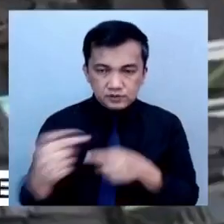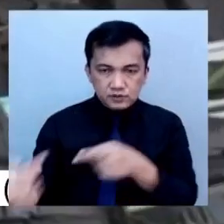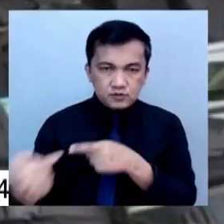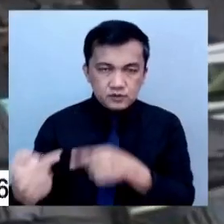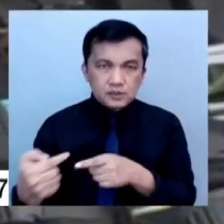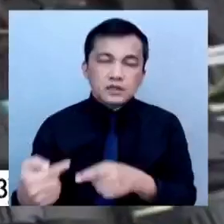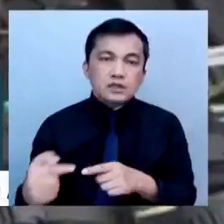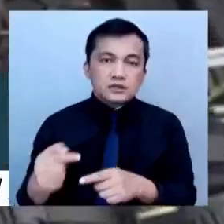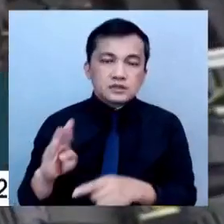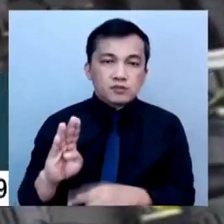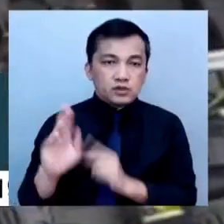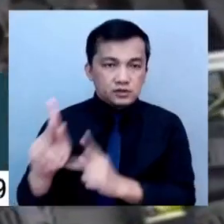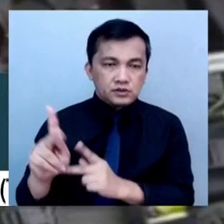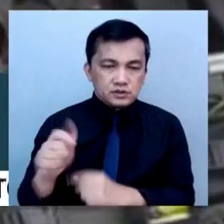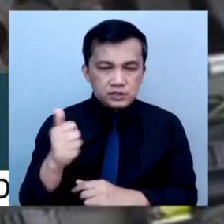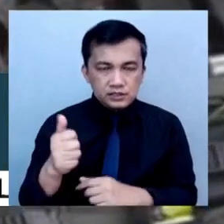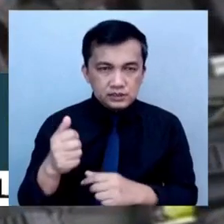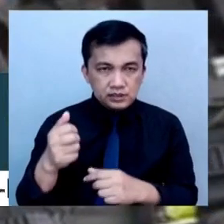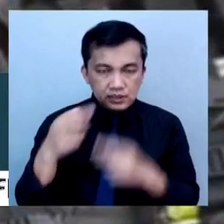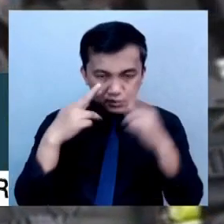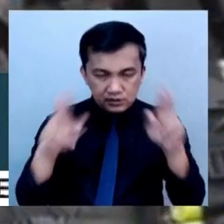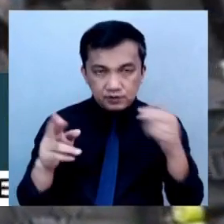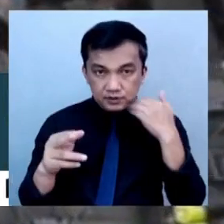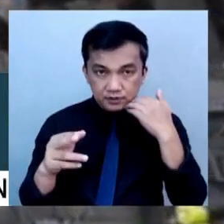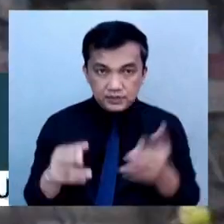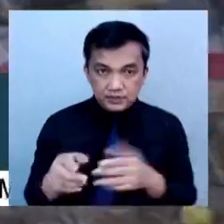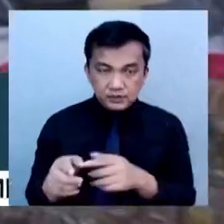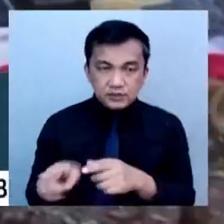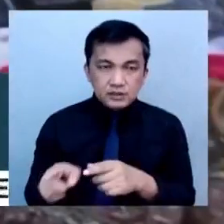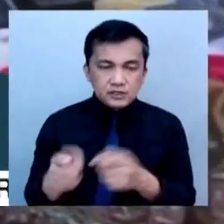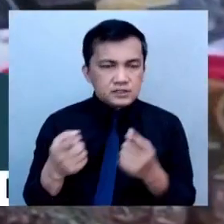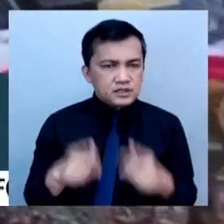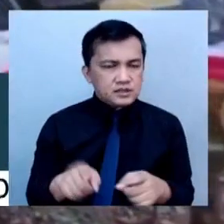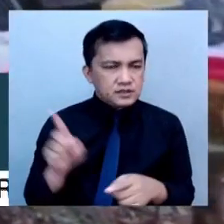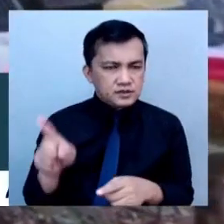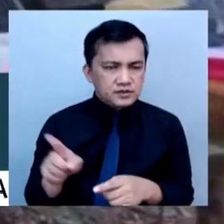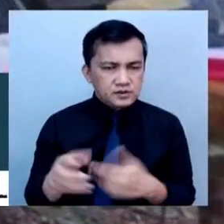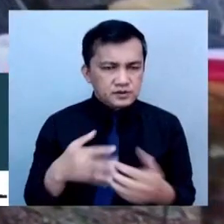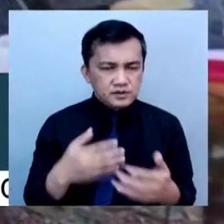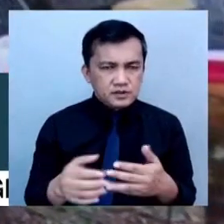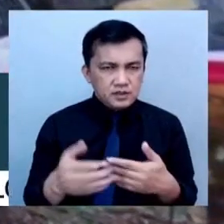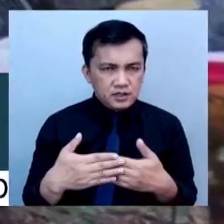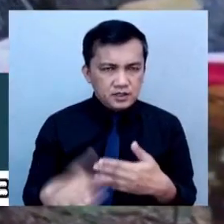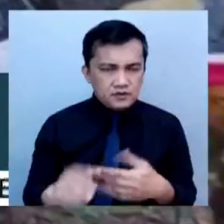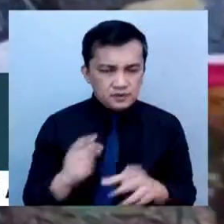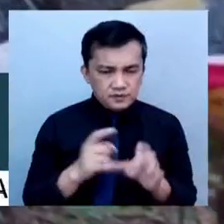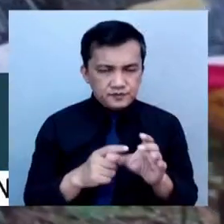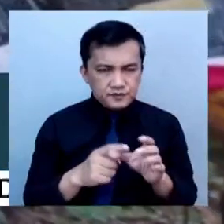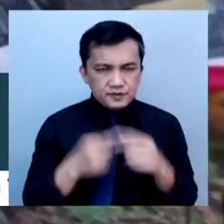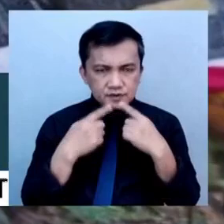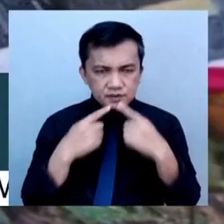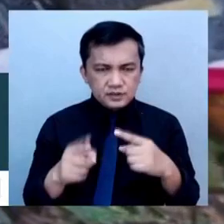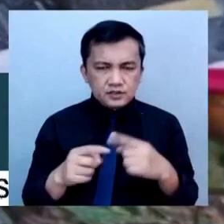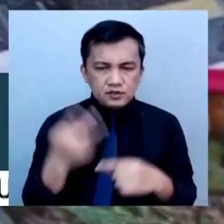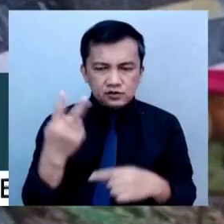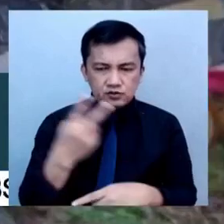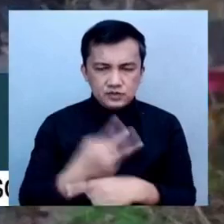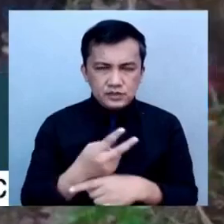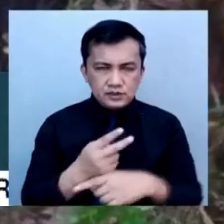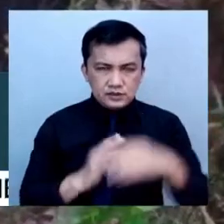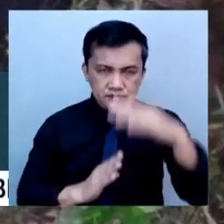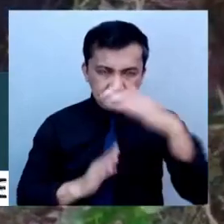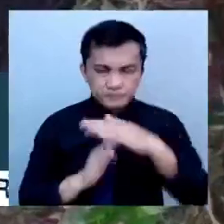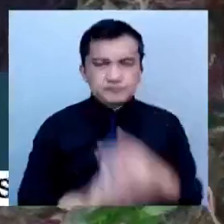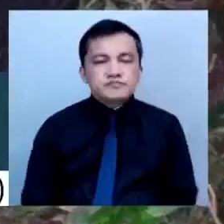Bukidnon. 10 rebels were killed in that encounter, which took place even after the Communist Party declared a two-day unilateral